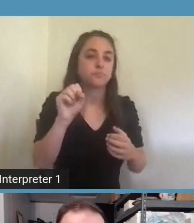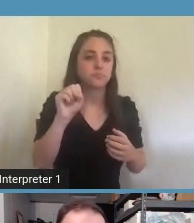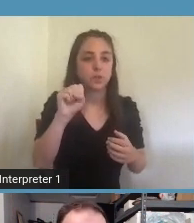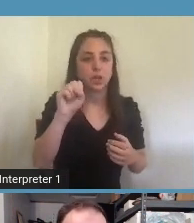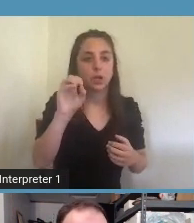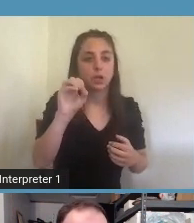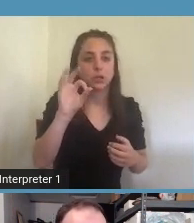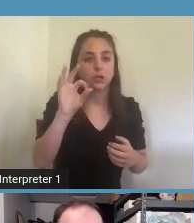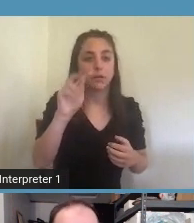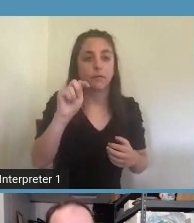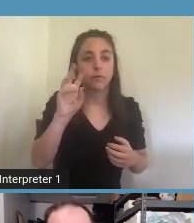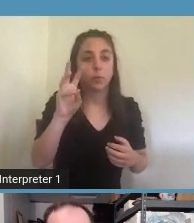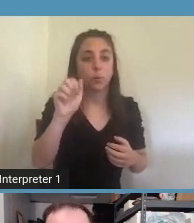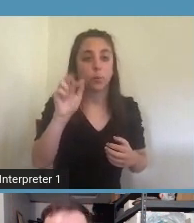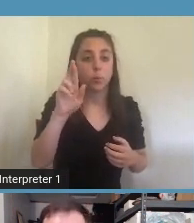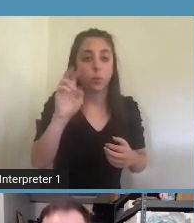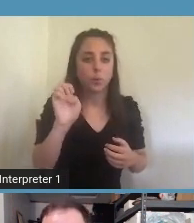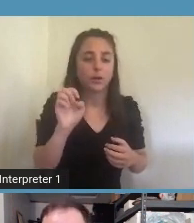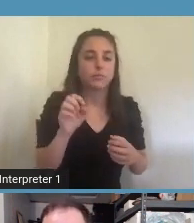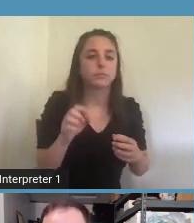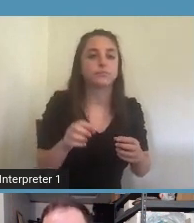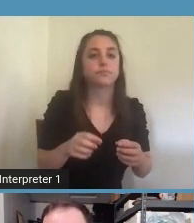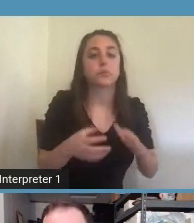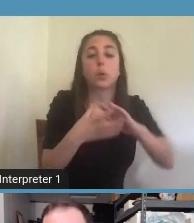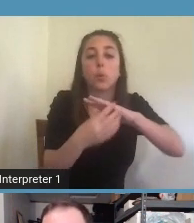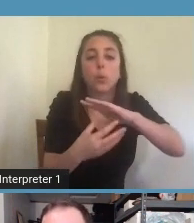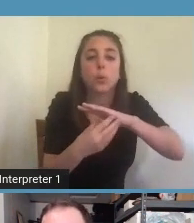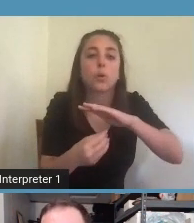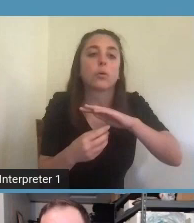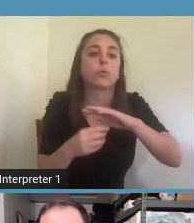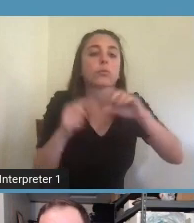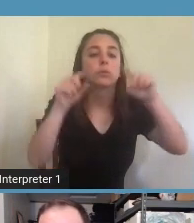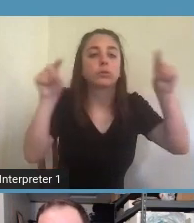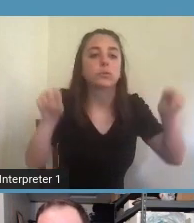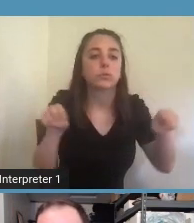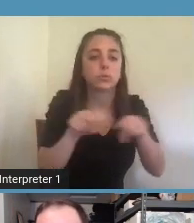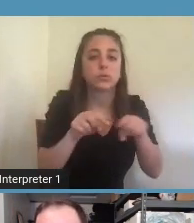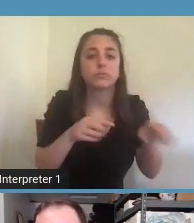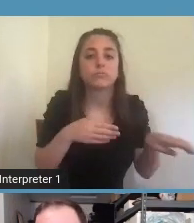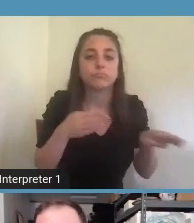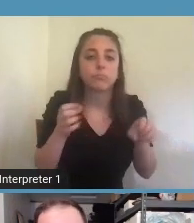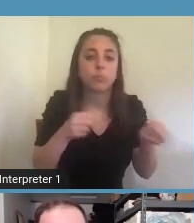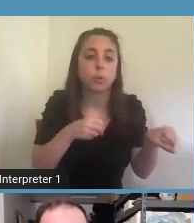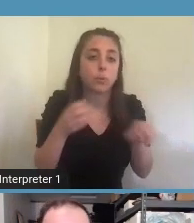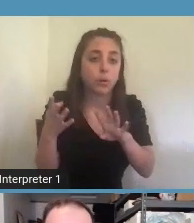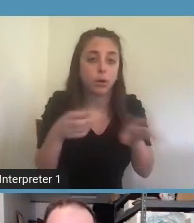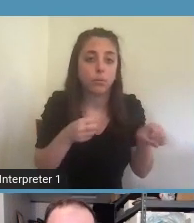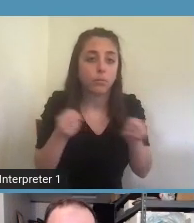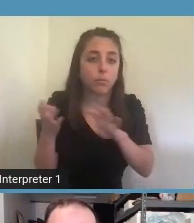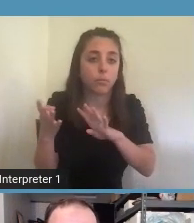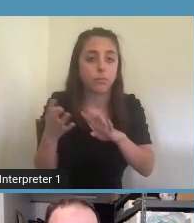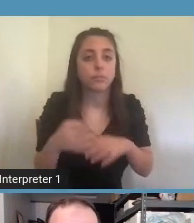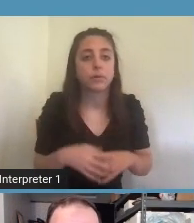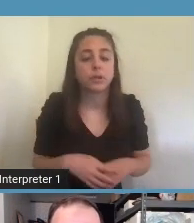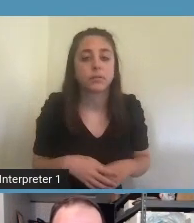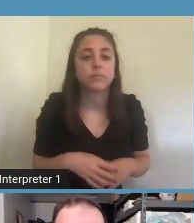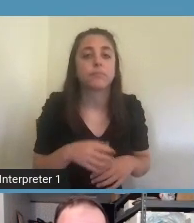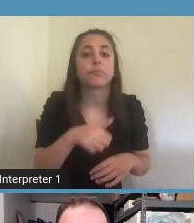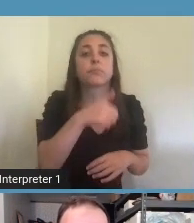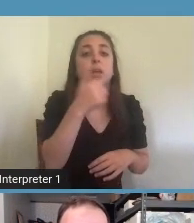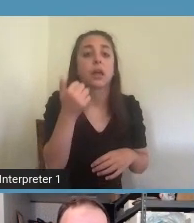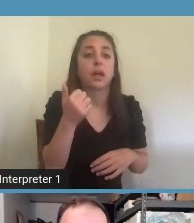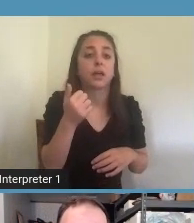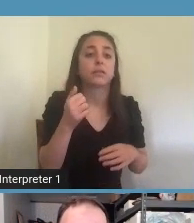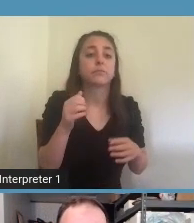both record our screens and to push a stream. Another one that I was able to use some images for my